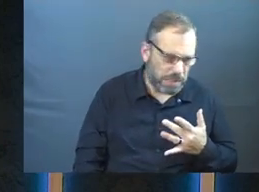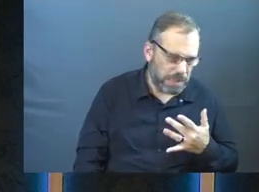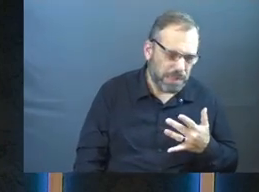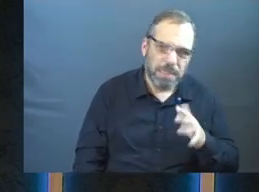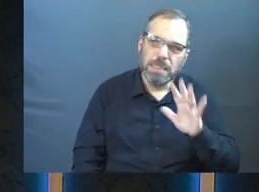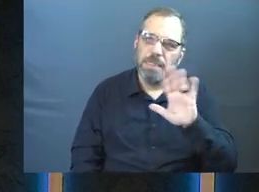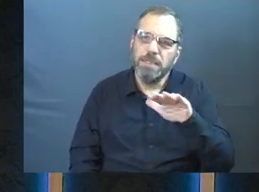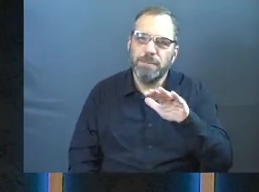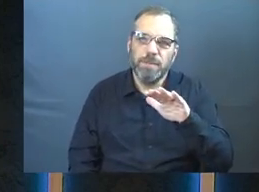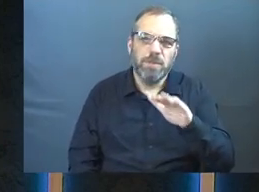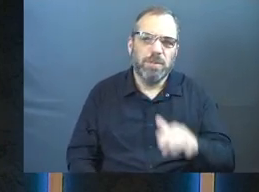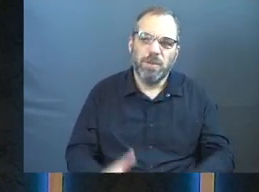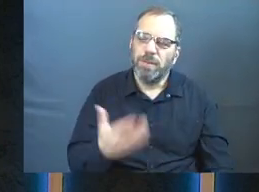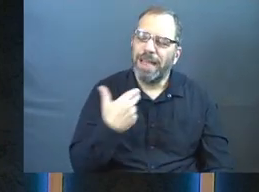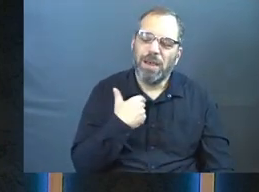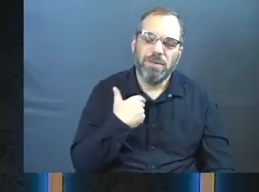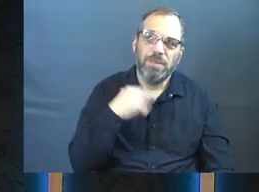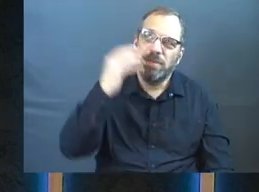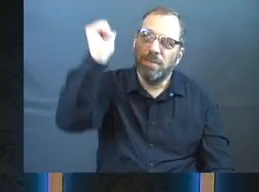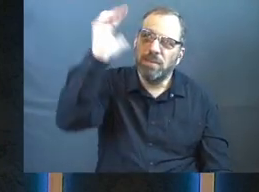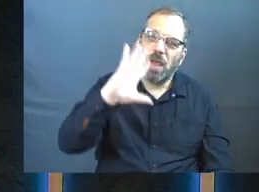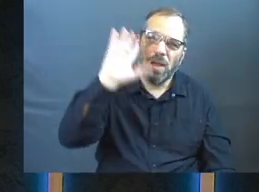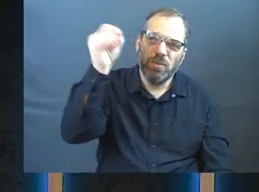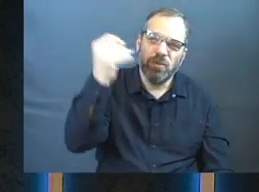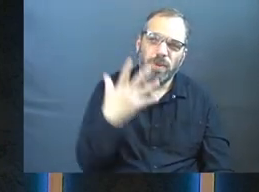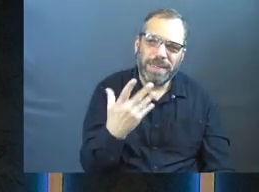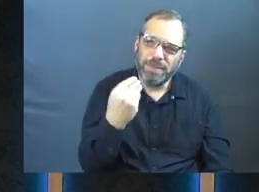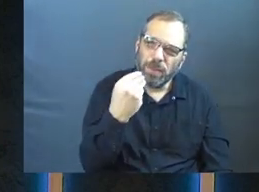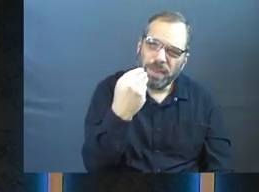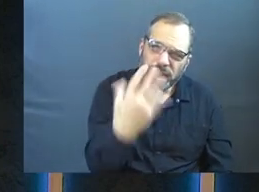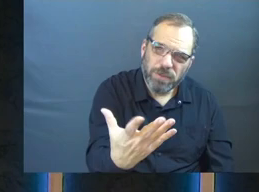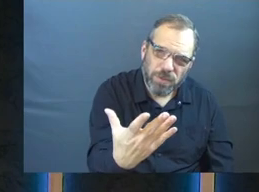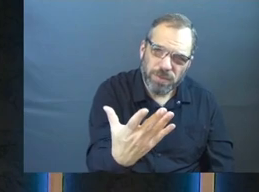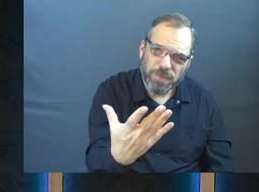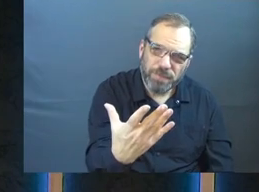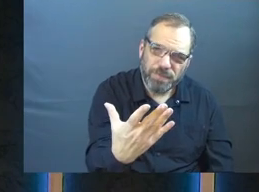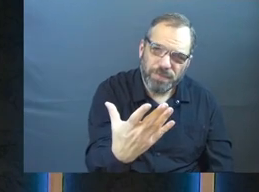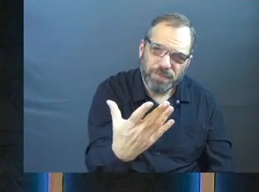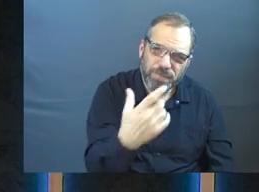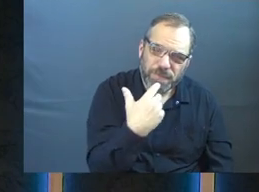And I just want to speak God's grace over you this morning. Really.